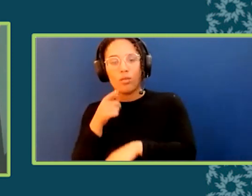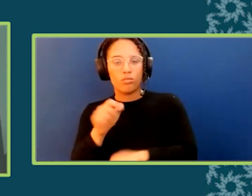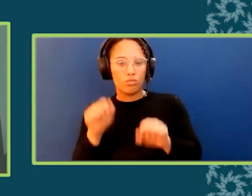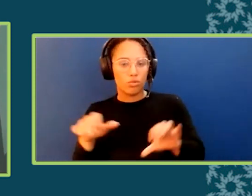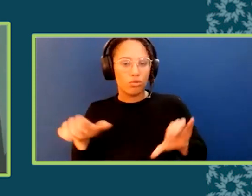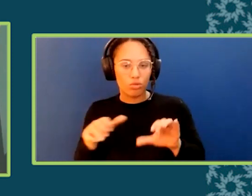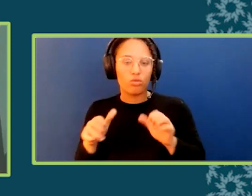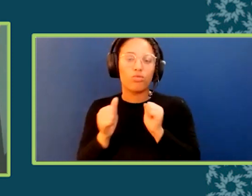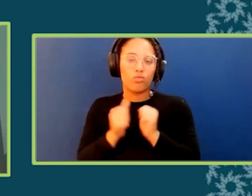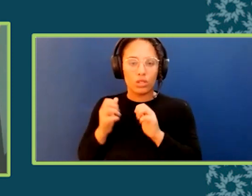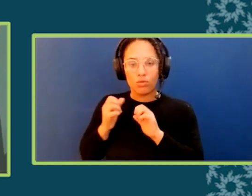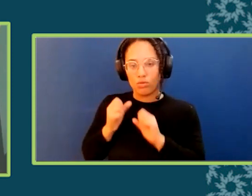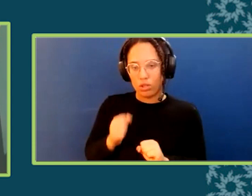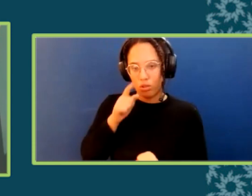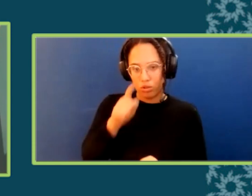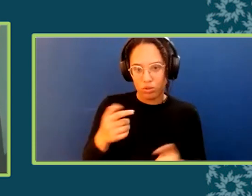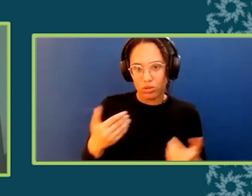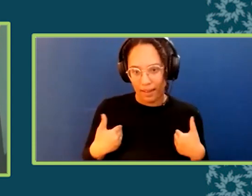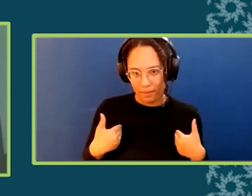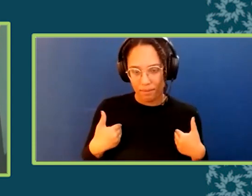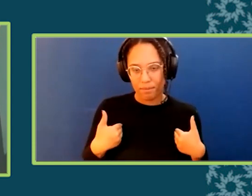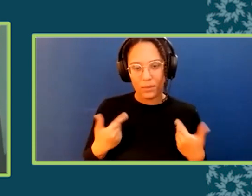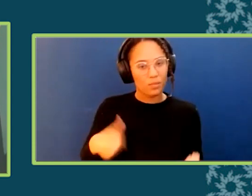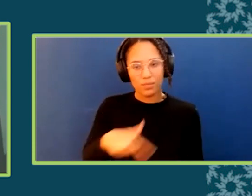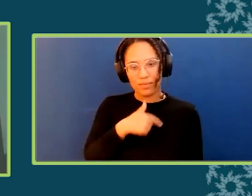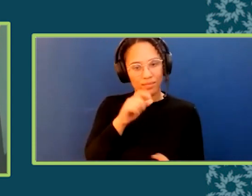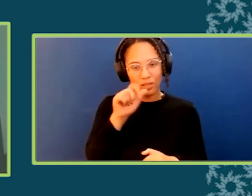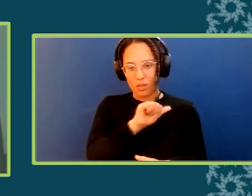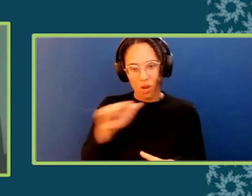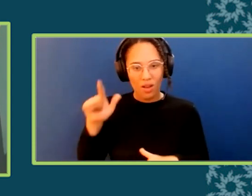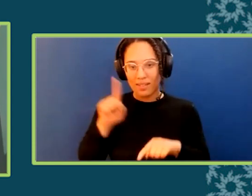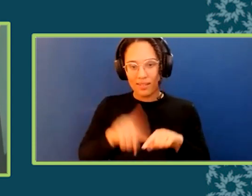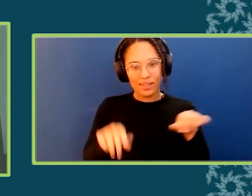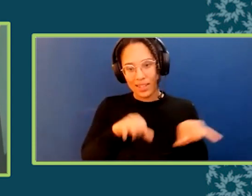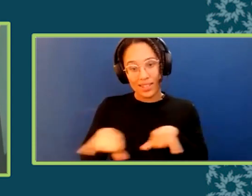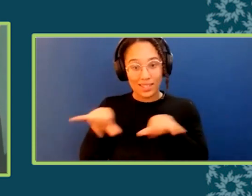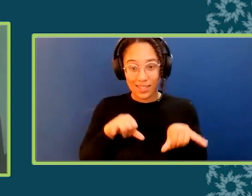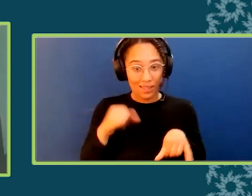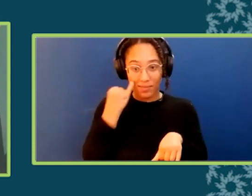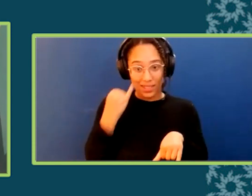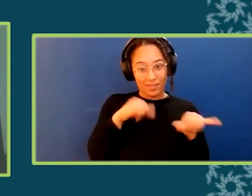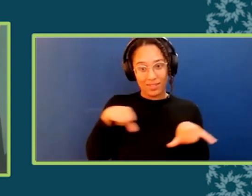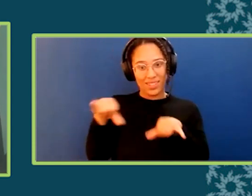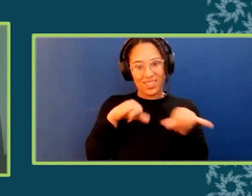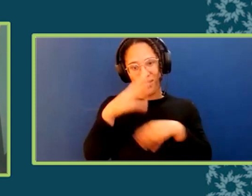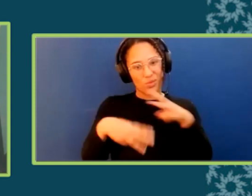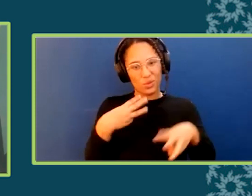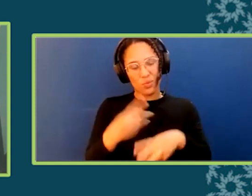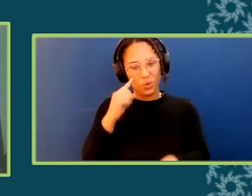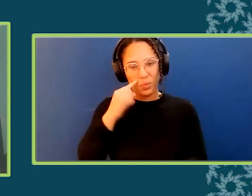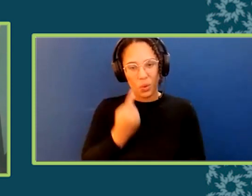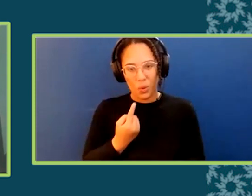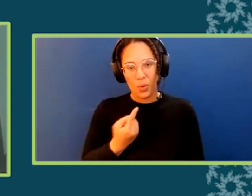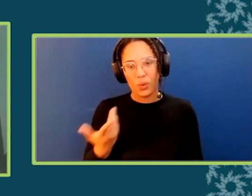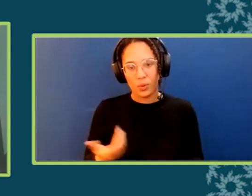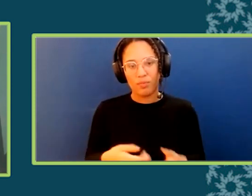strengths that you do have, right? We all can't be the same. If not, the world would be very boring. There is a need.